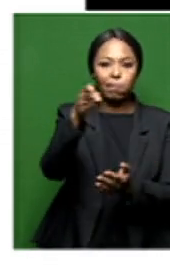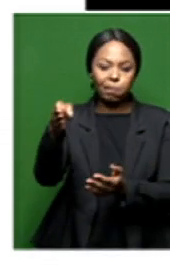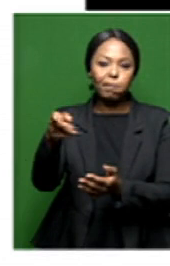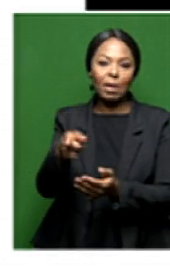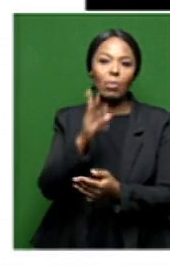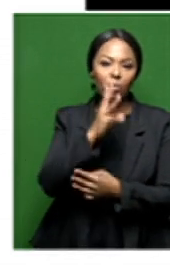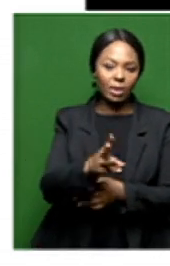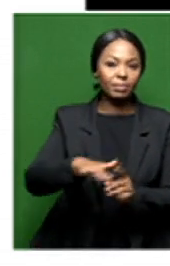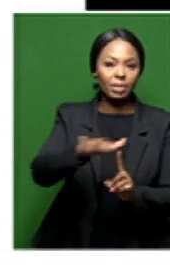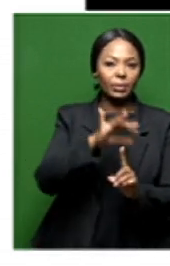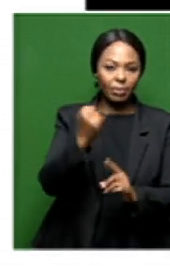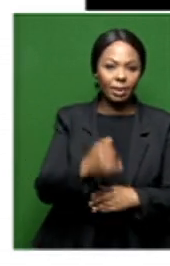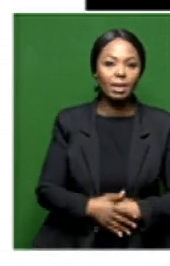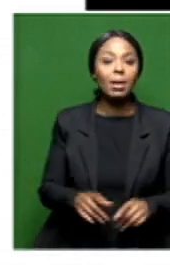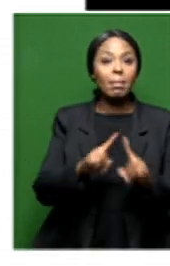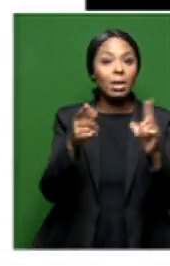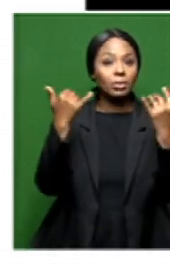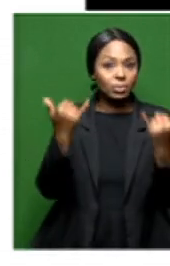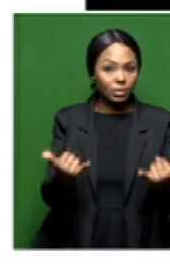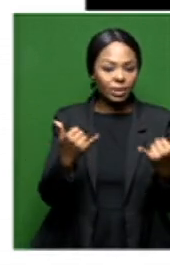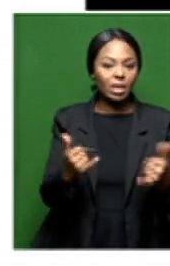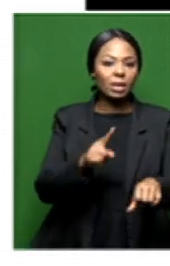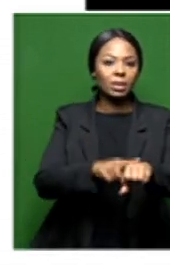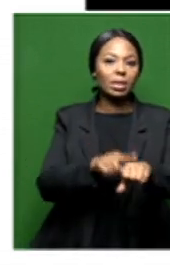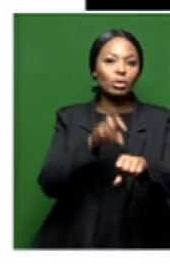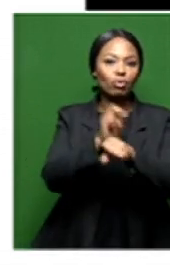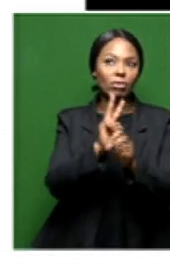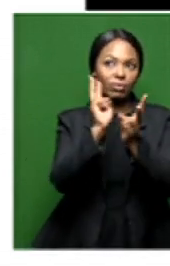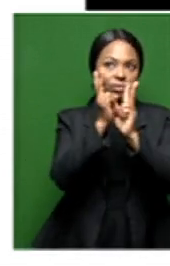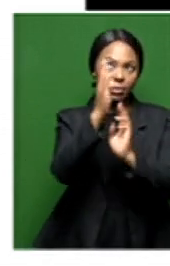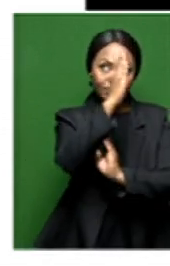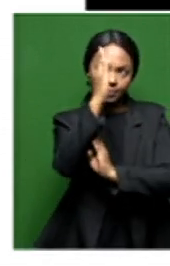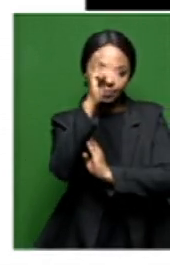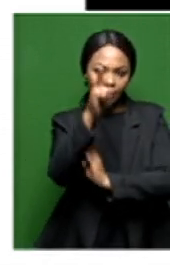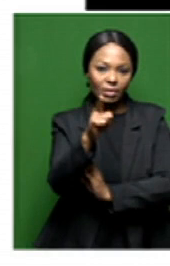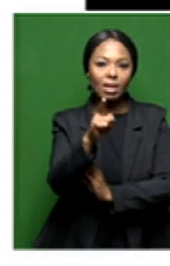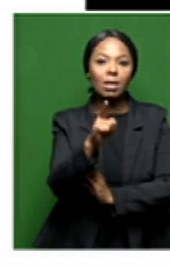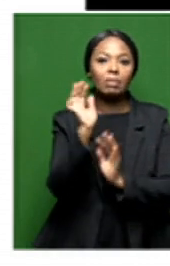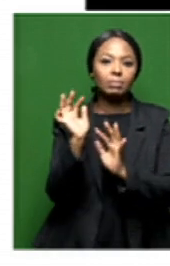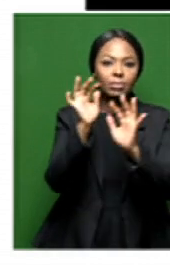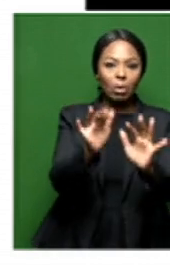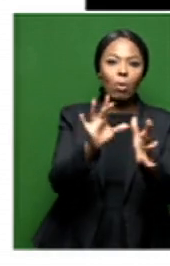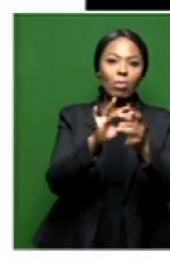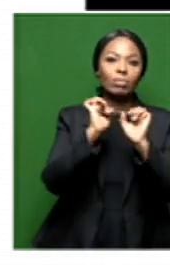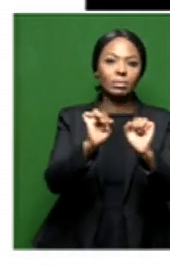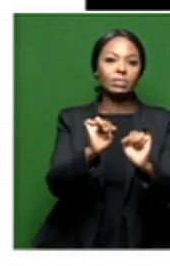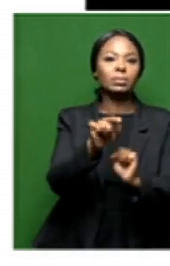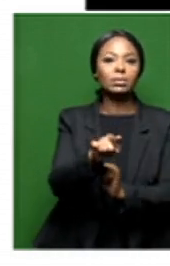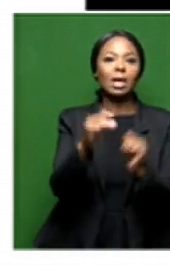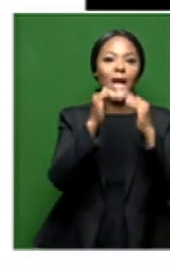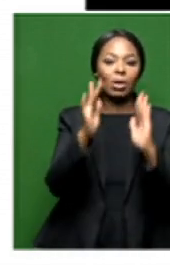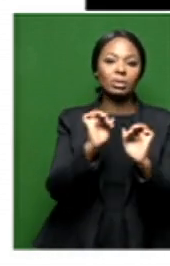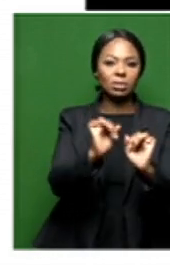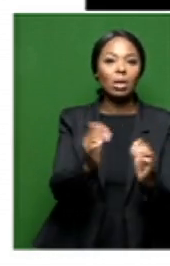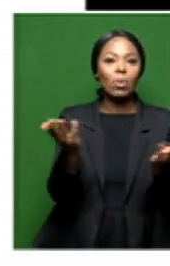that will continue to today, at 12 midday, we will gather outside his house in Soweto for